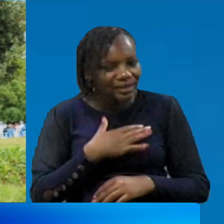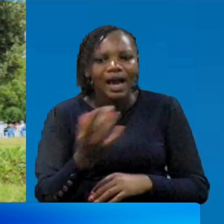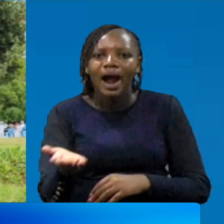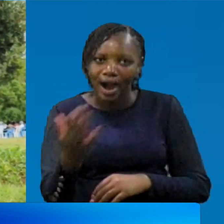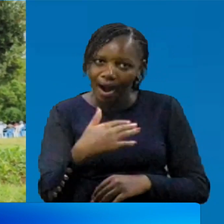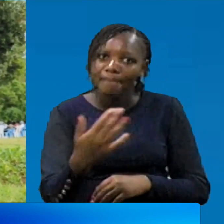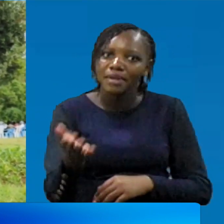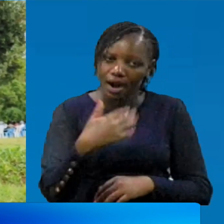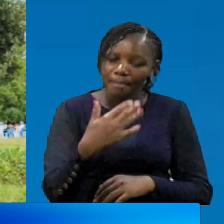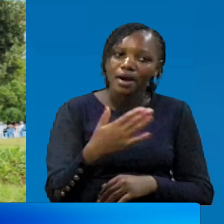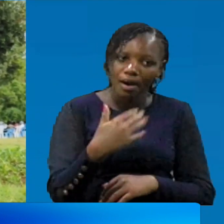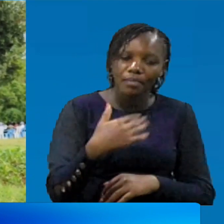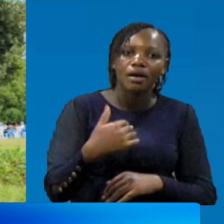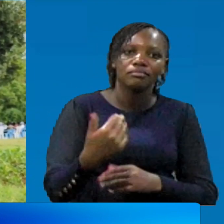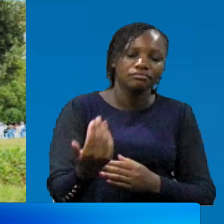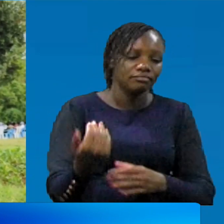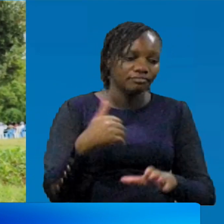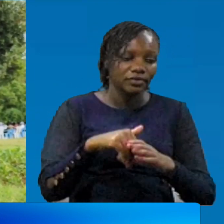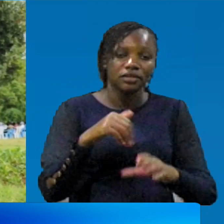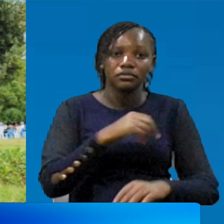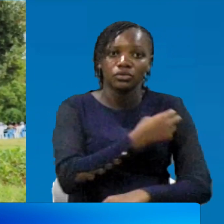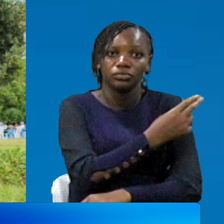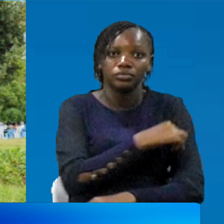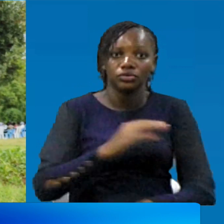bring to the hospitals.